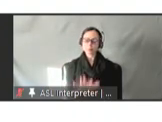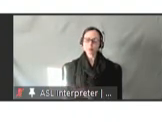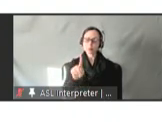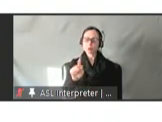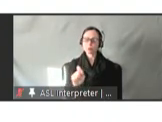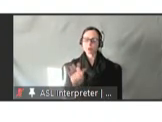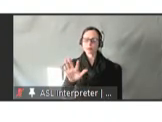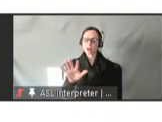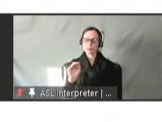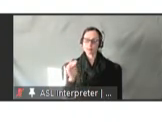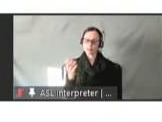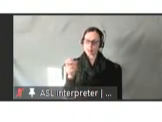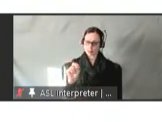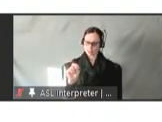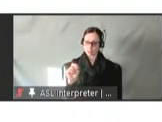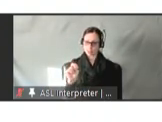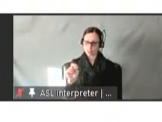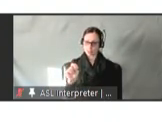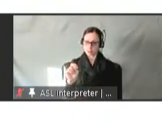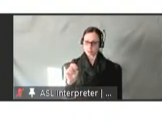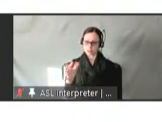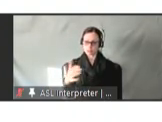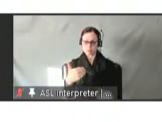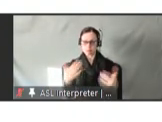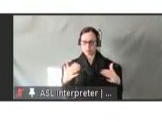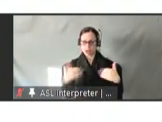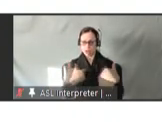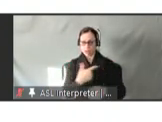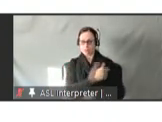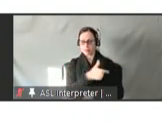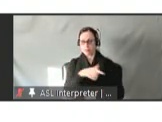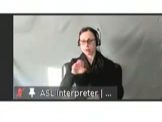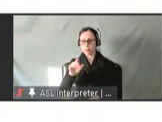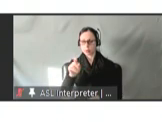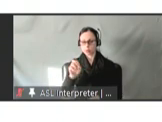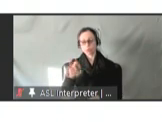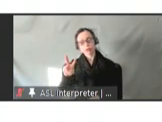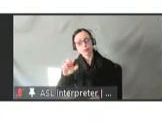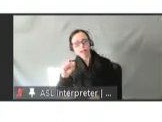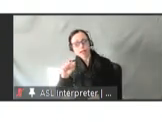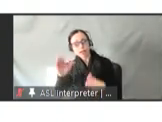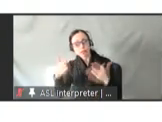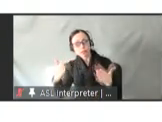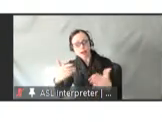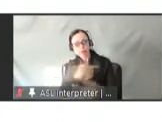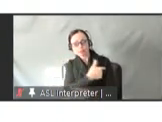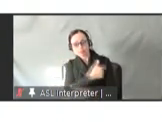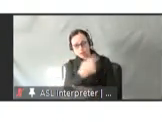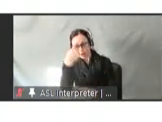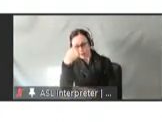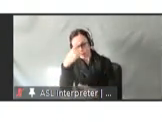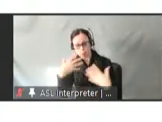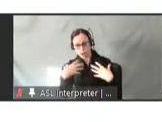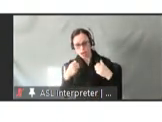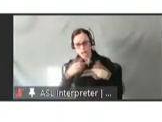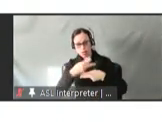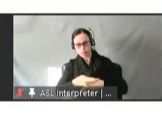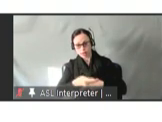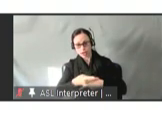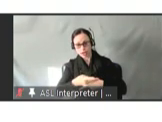1.5 million of those receiving a booster. VA has also provided vaccination to our healthcare